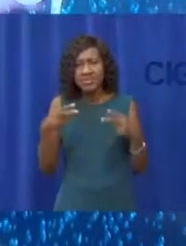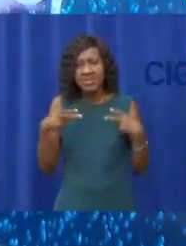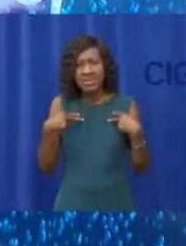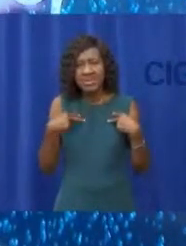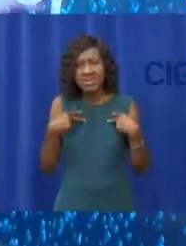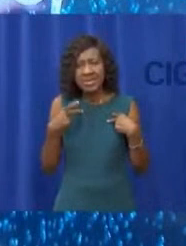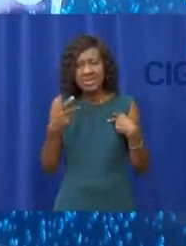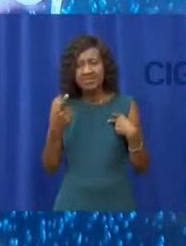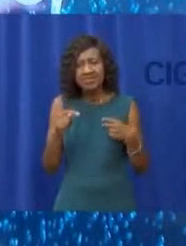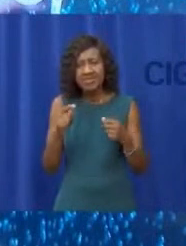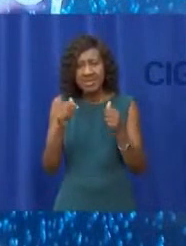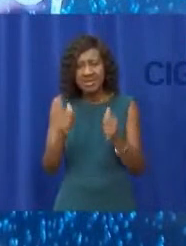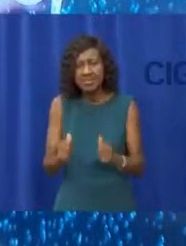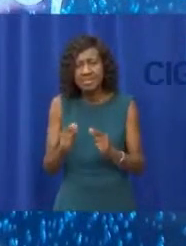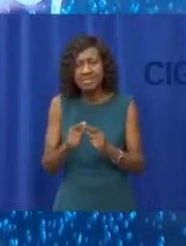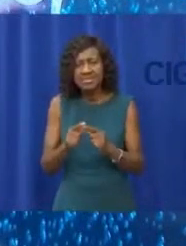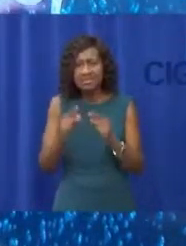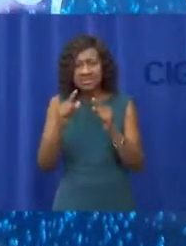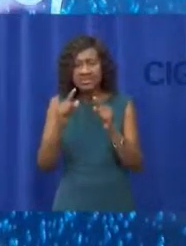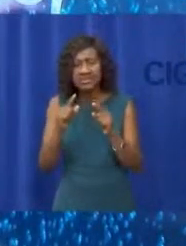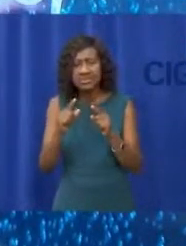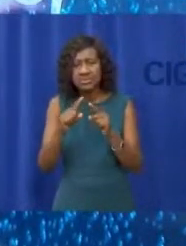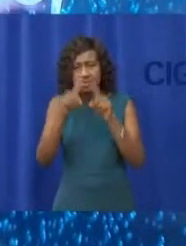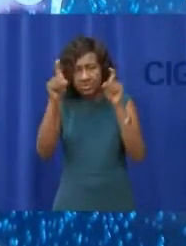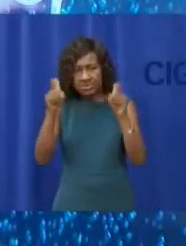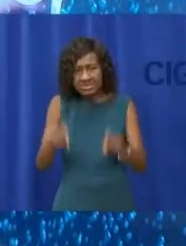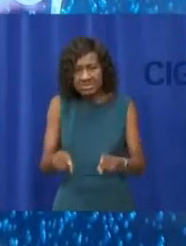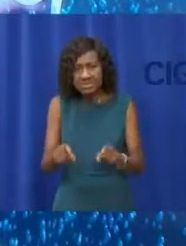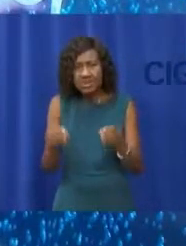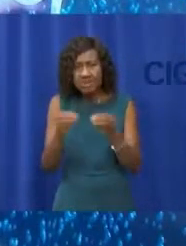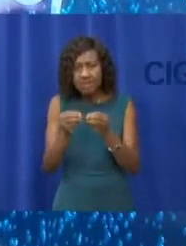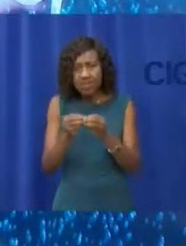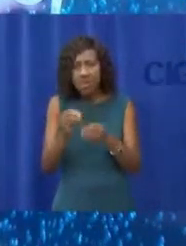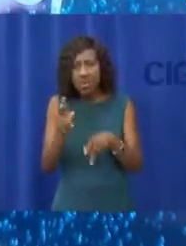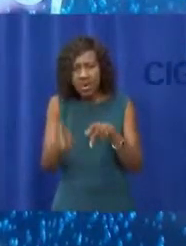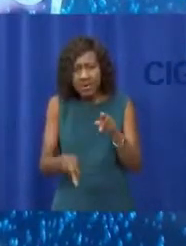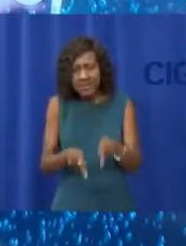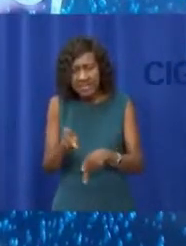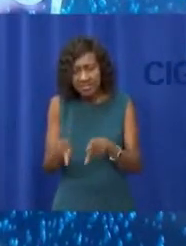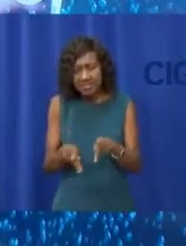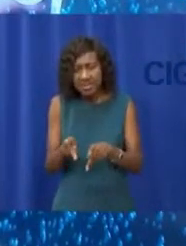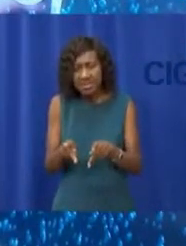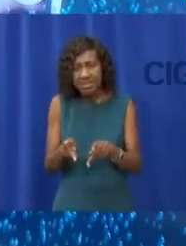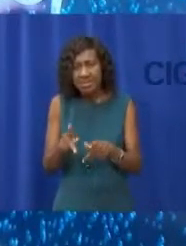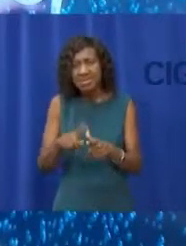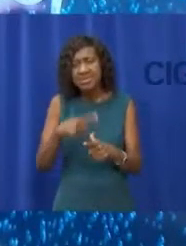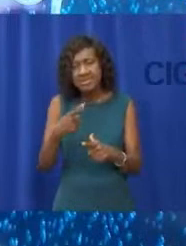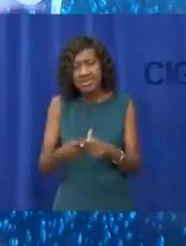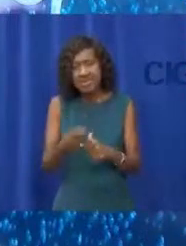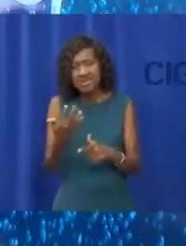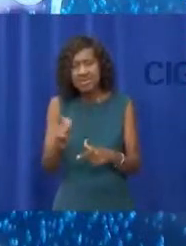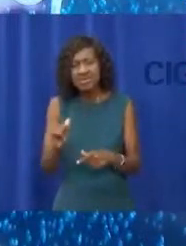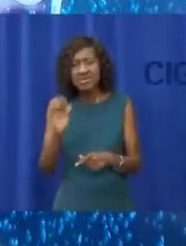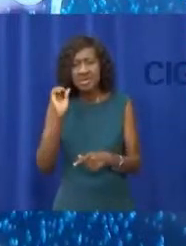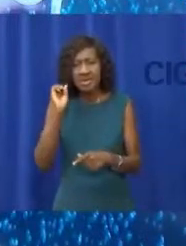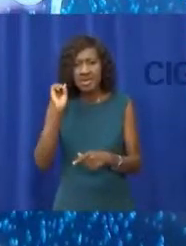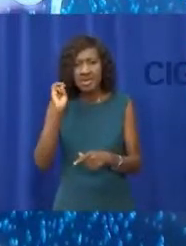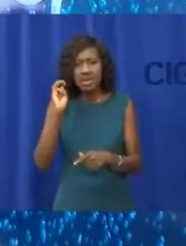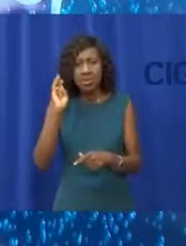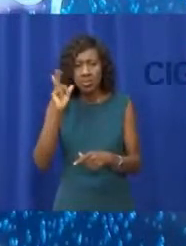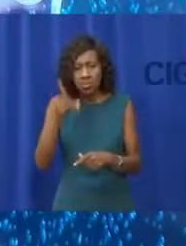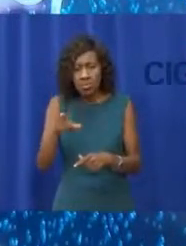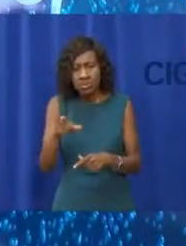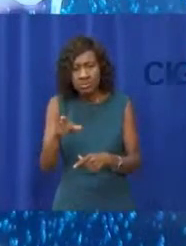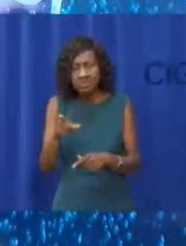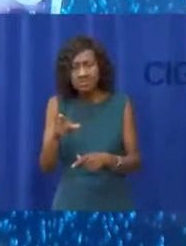to have much more widespread testing, because an order came in for huge amounts of reagents, we probably would, as we would also do an